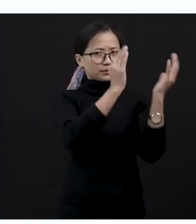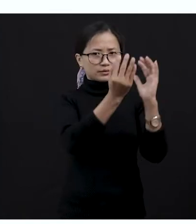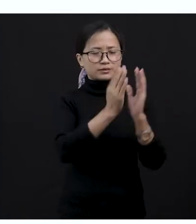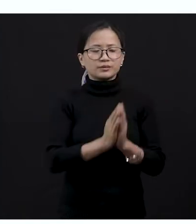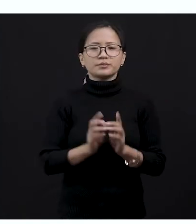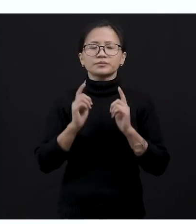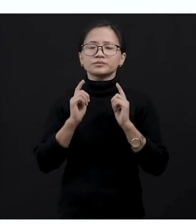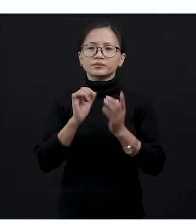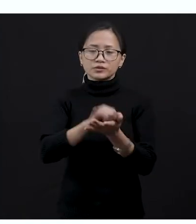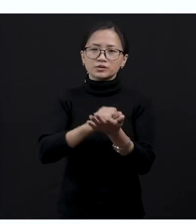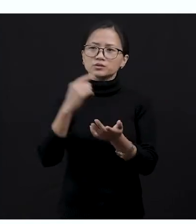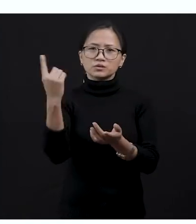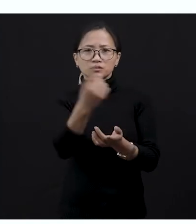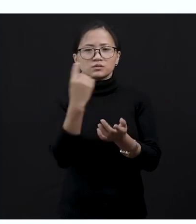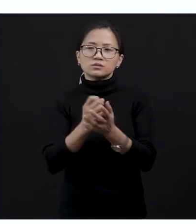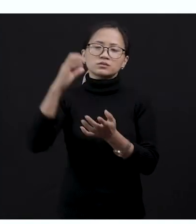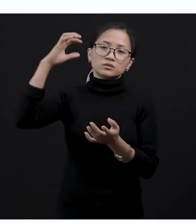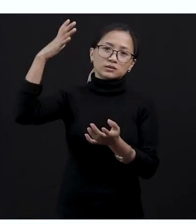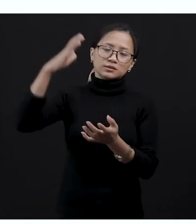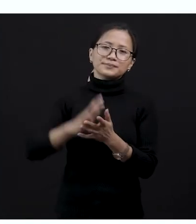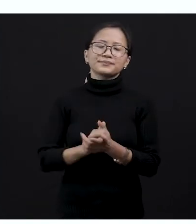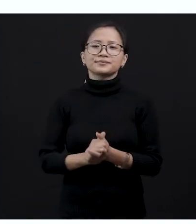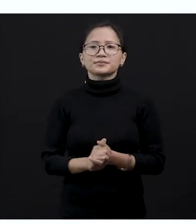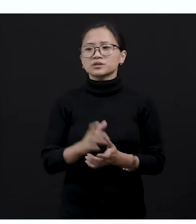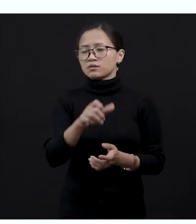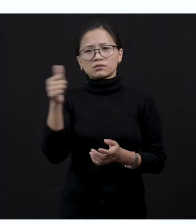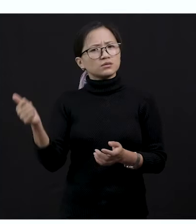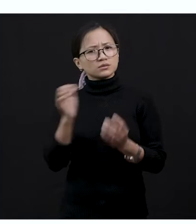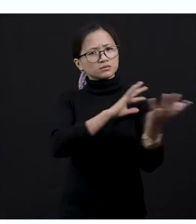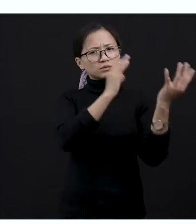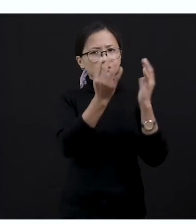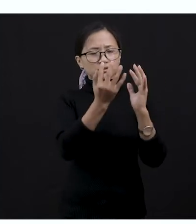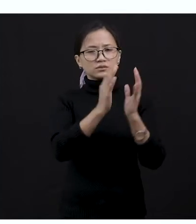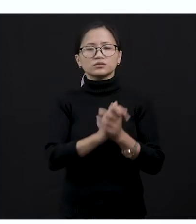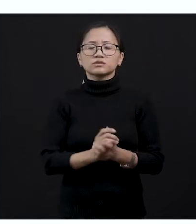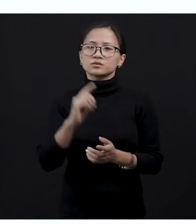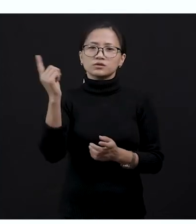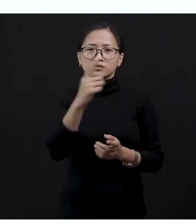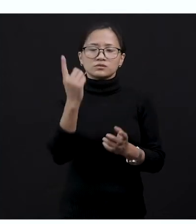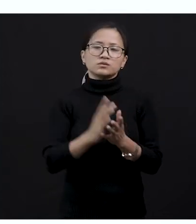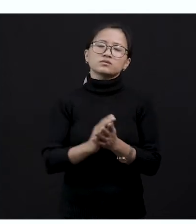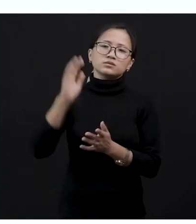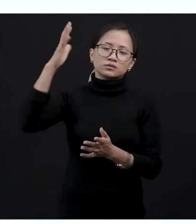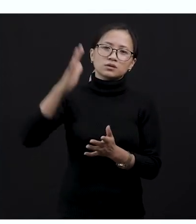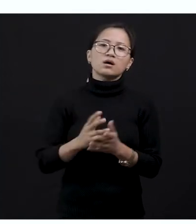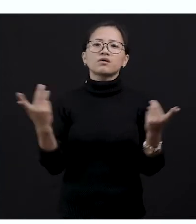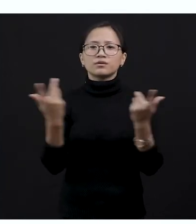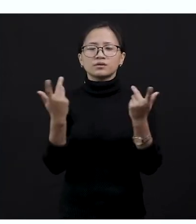to revolve around the sun, all right? The other planets also revolve around the sun.